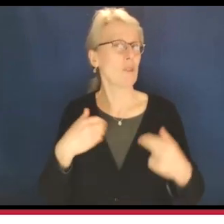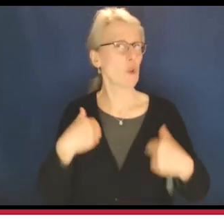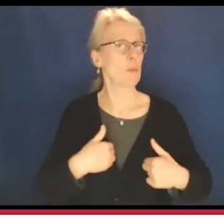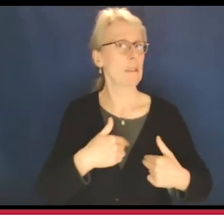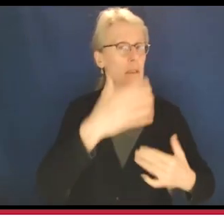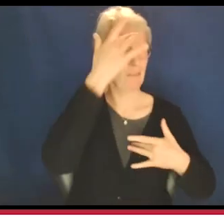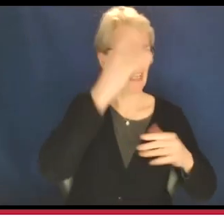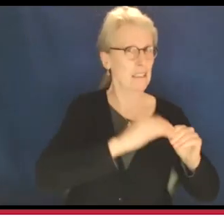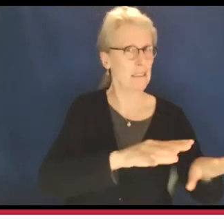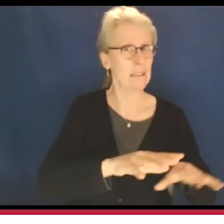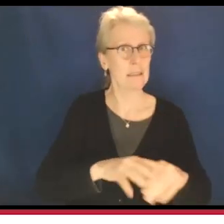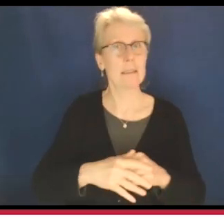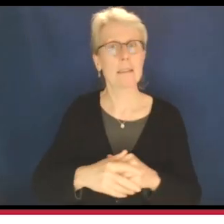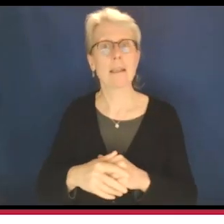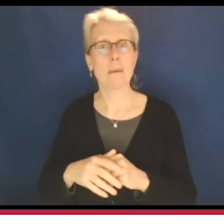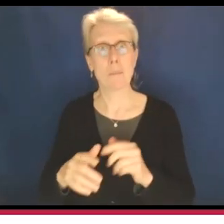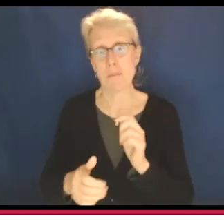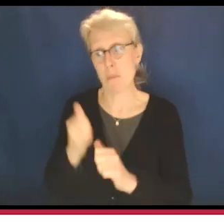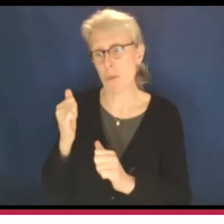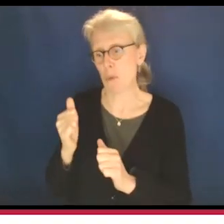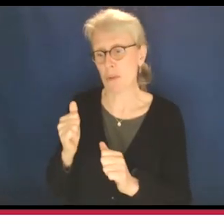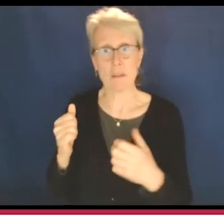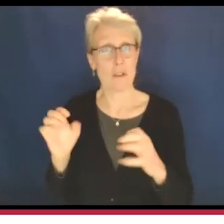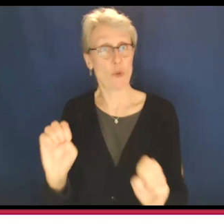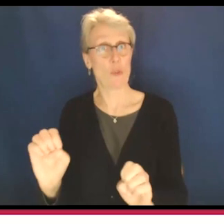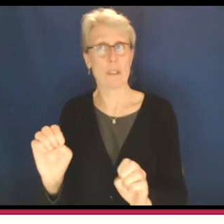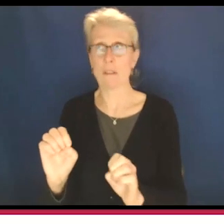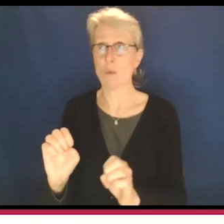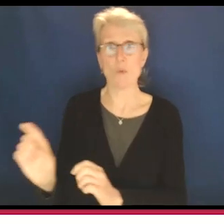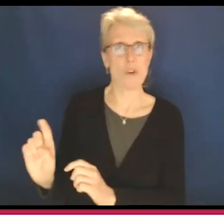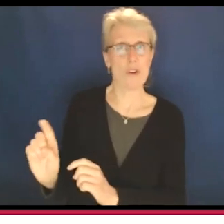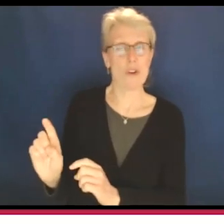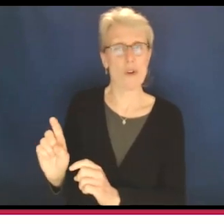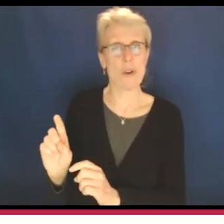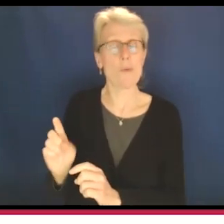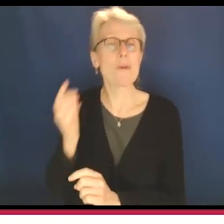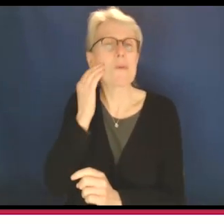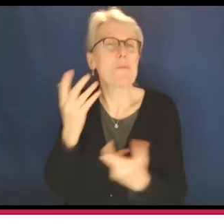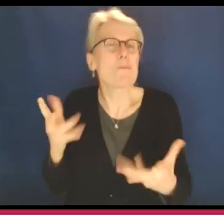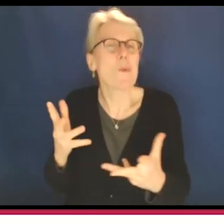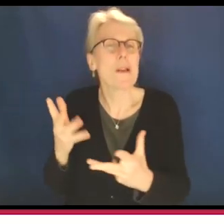And the corollary of that is that most of the health emergencies have been caused by a subset of known pathogens.